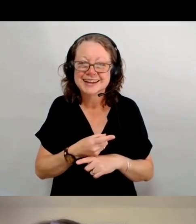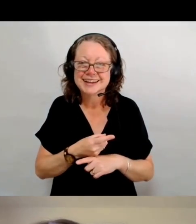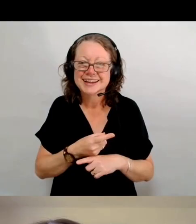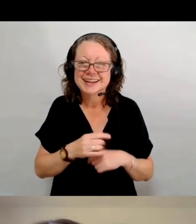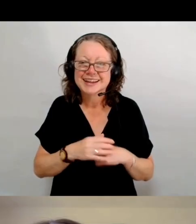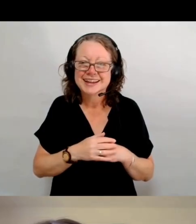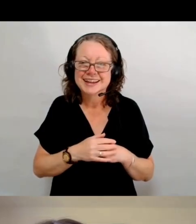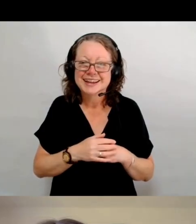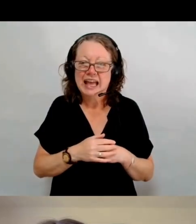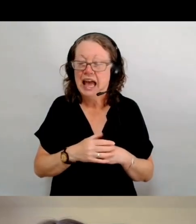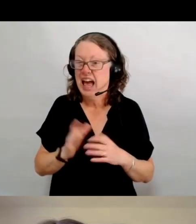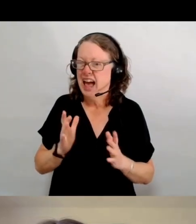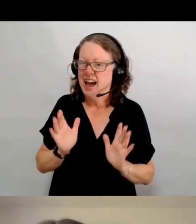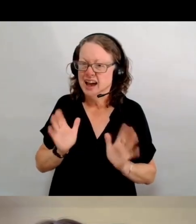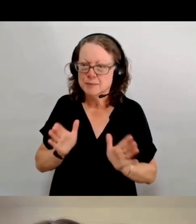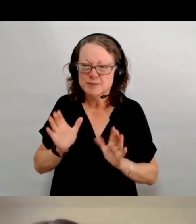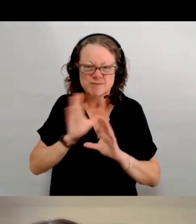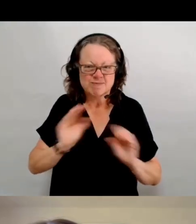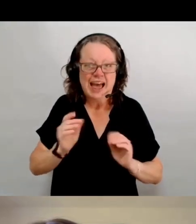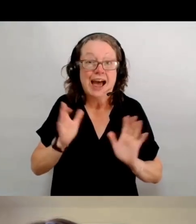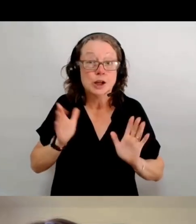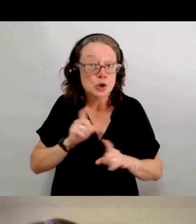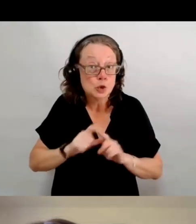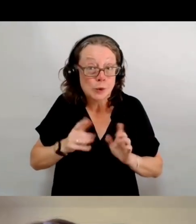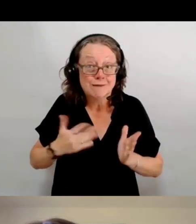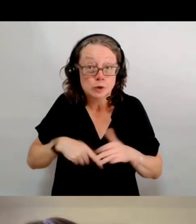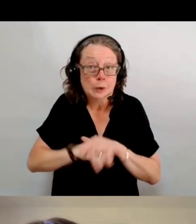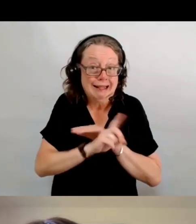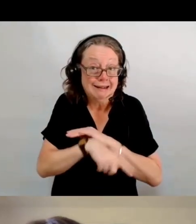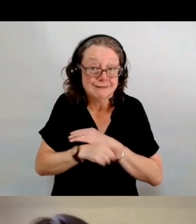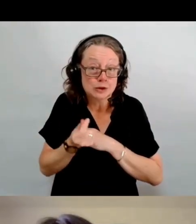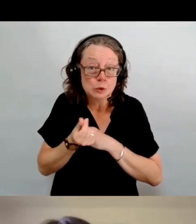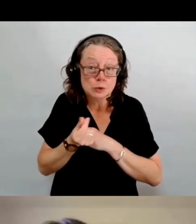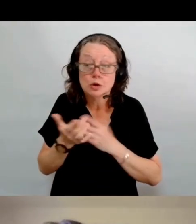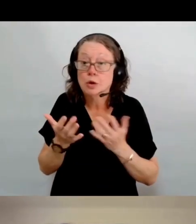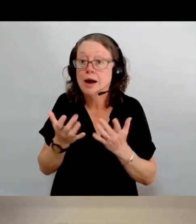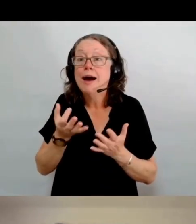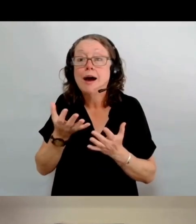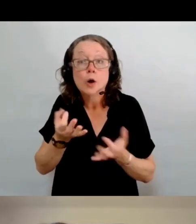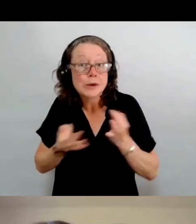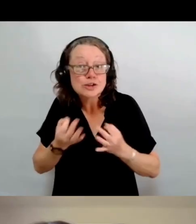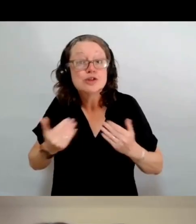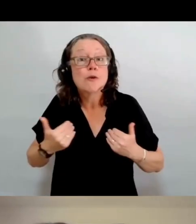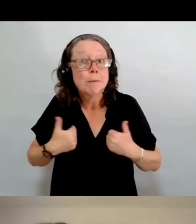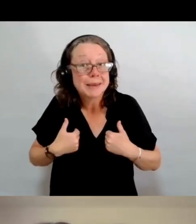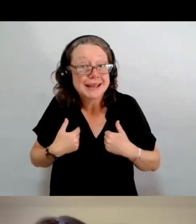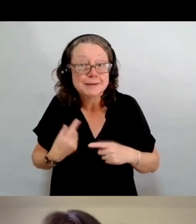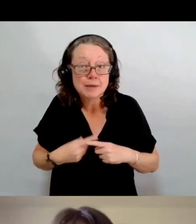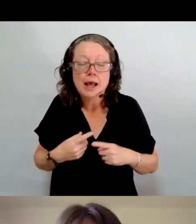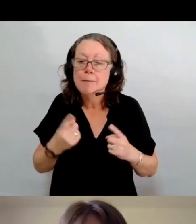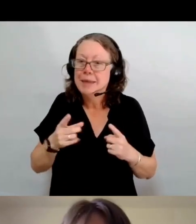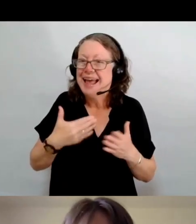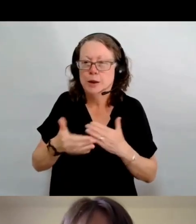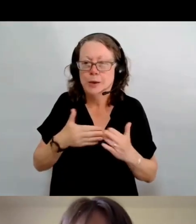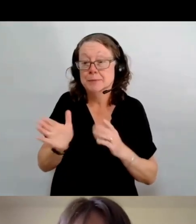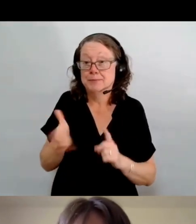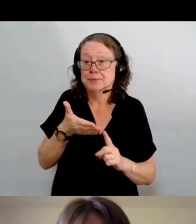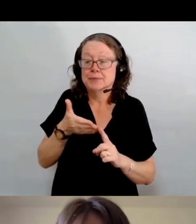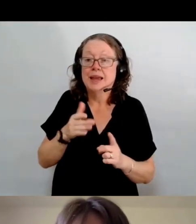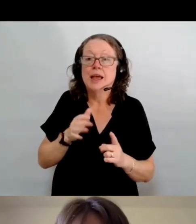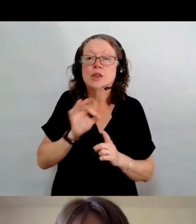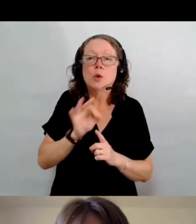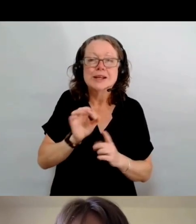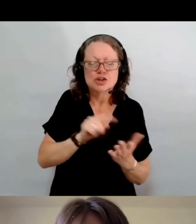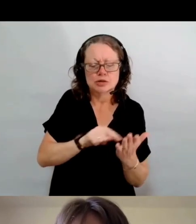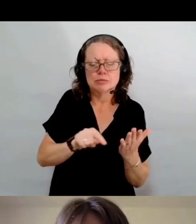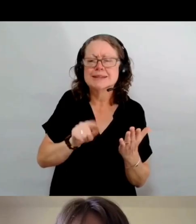I do actually have to leave soon. So if anybody had any questions after, I could put in touch with you, Kate. But it says, curious to know why you chose